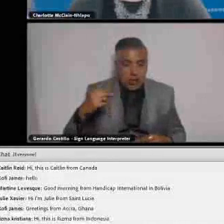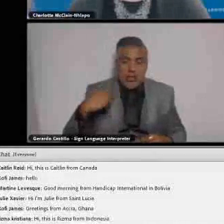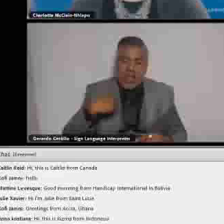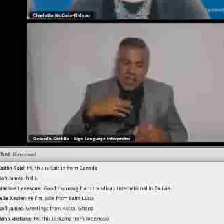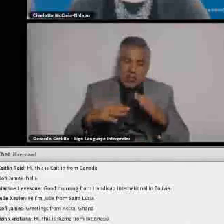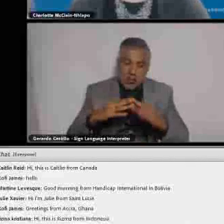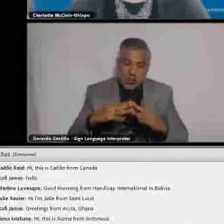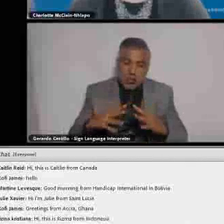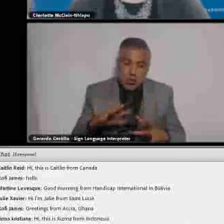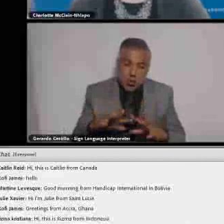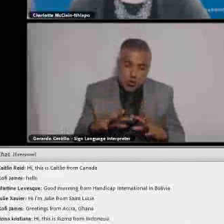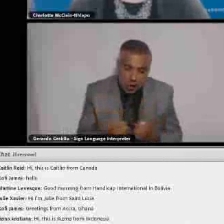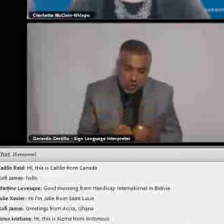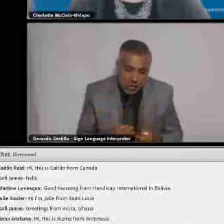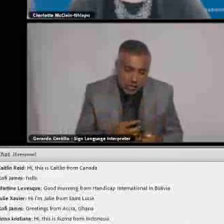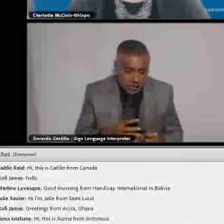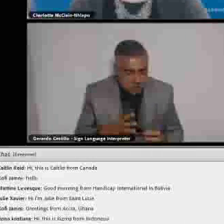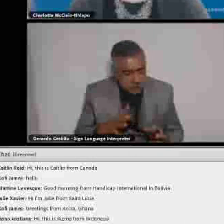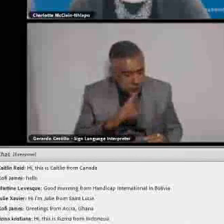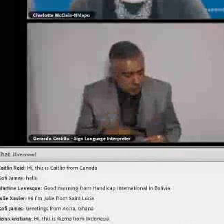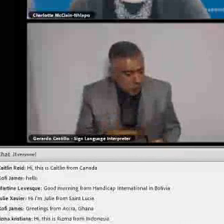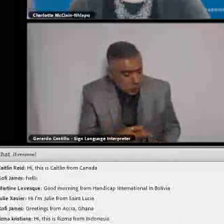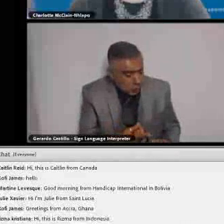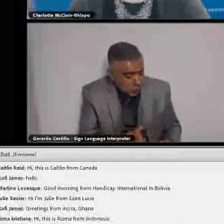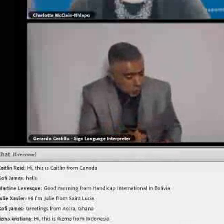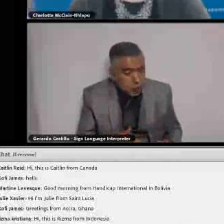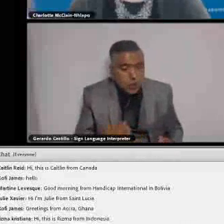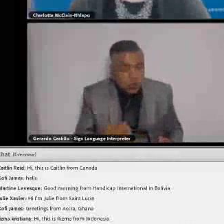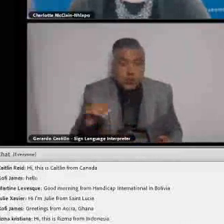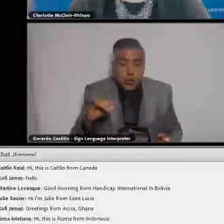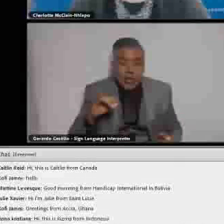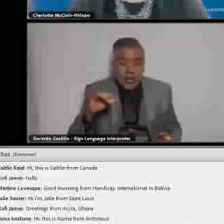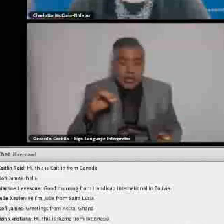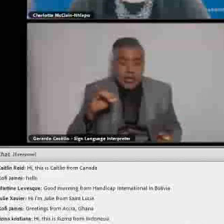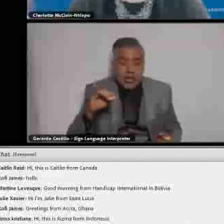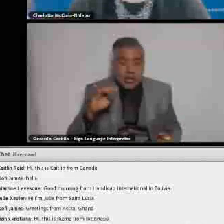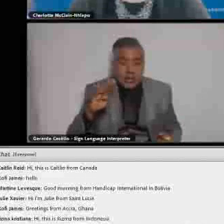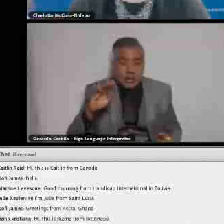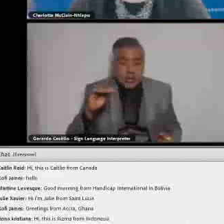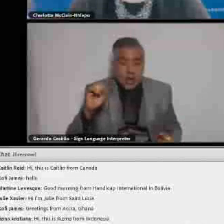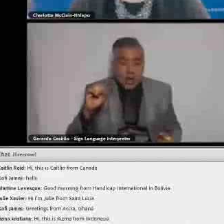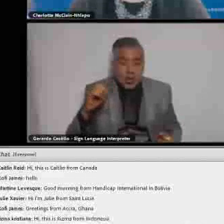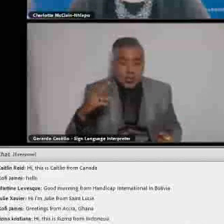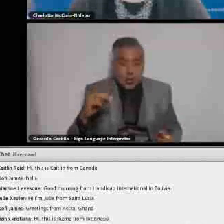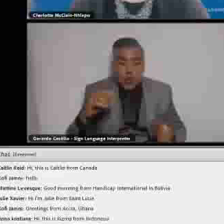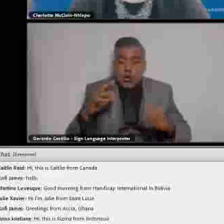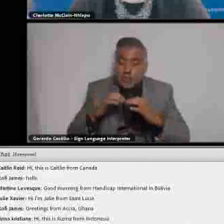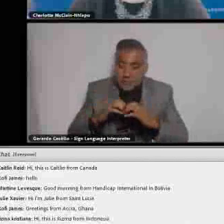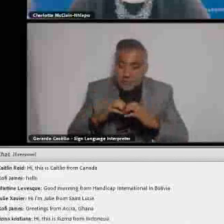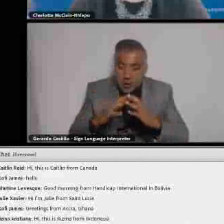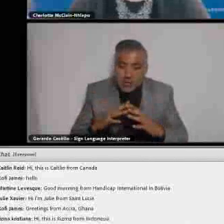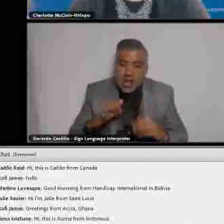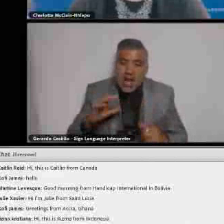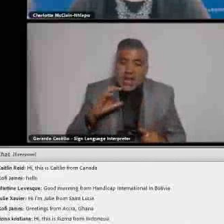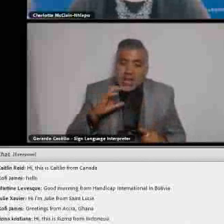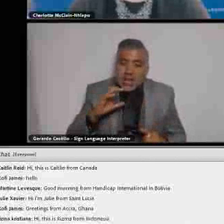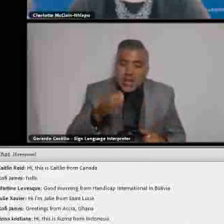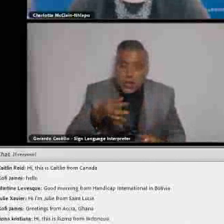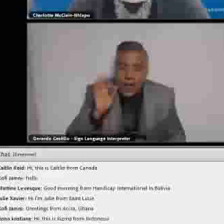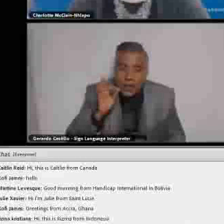they wanted to do. And what they ended up doing was building a cafe. So it functions